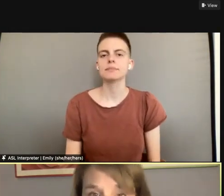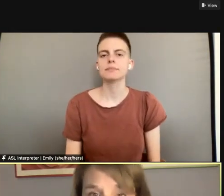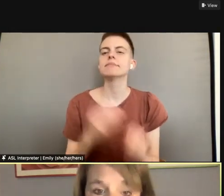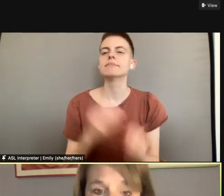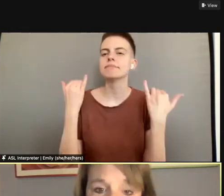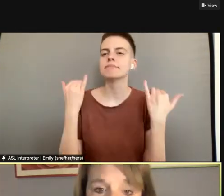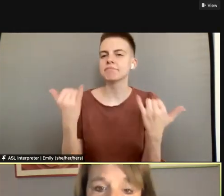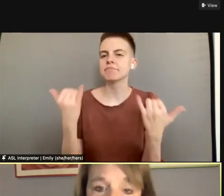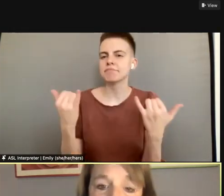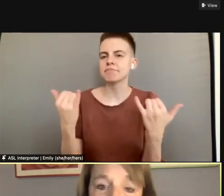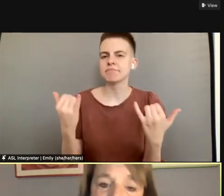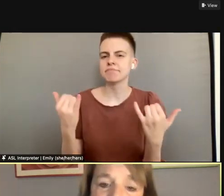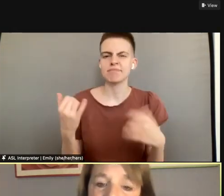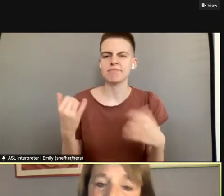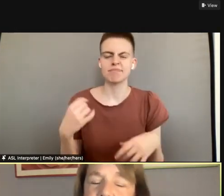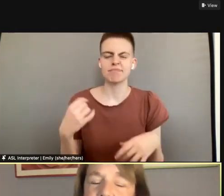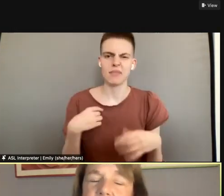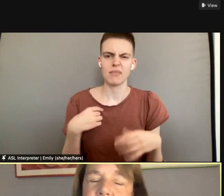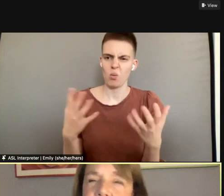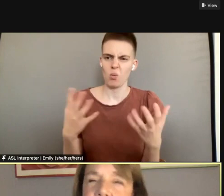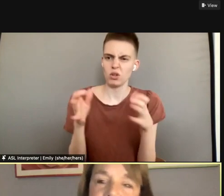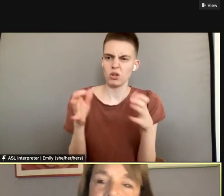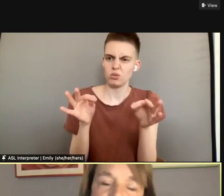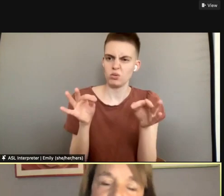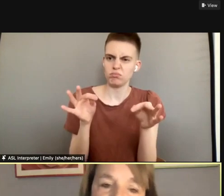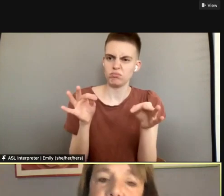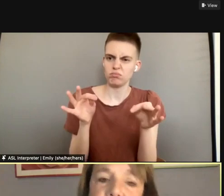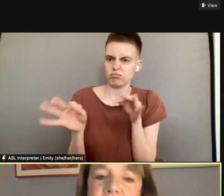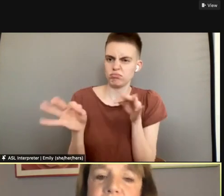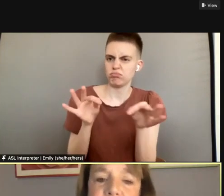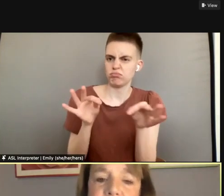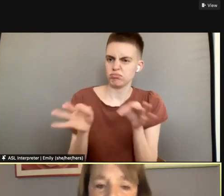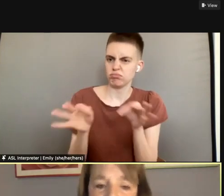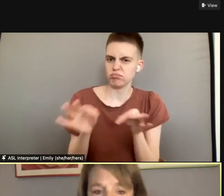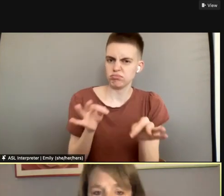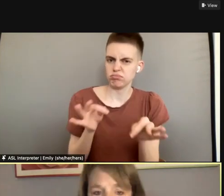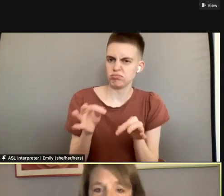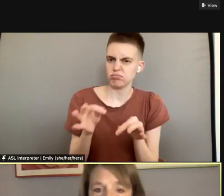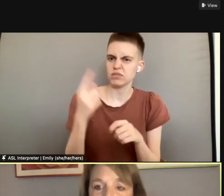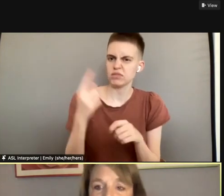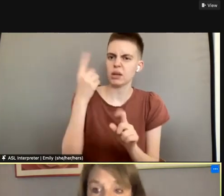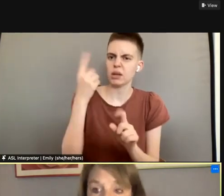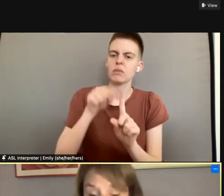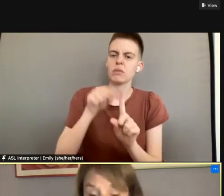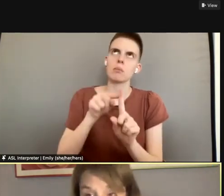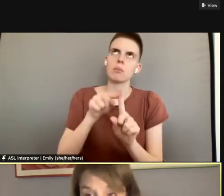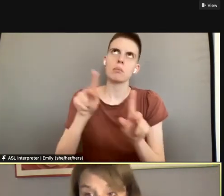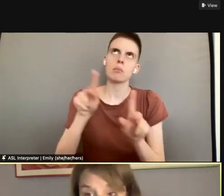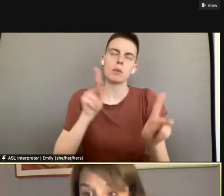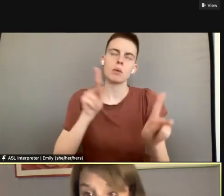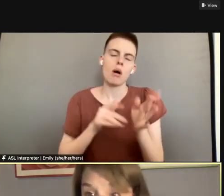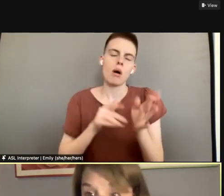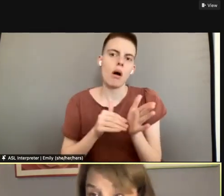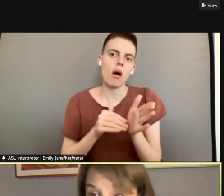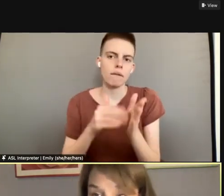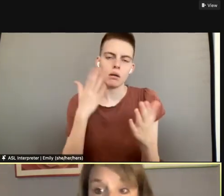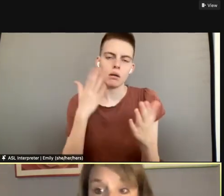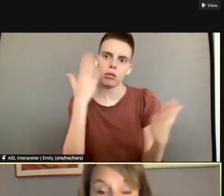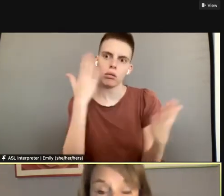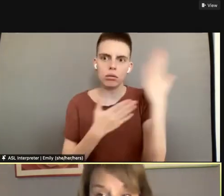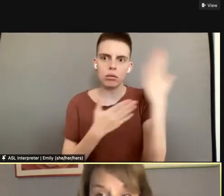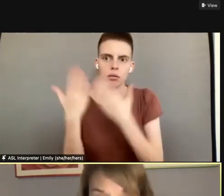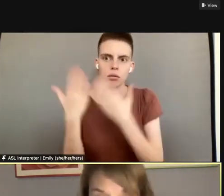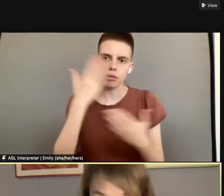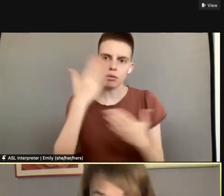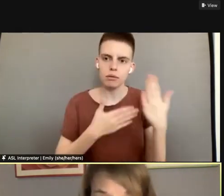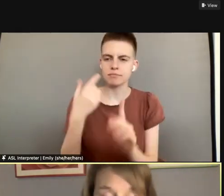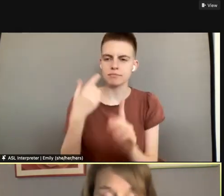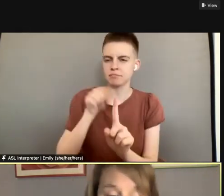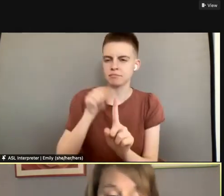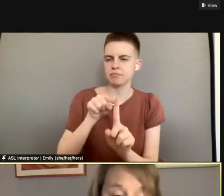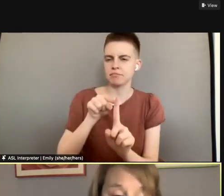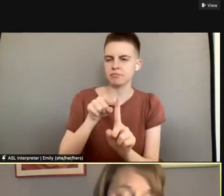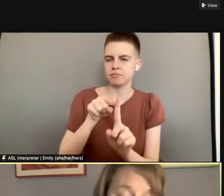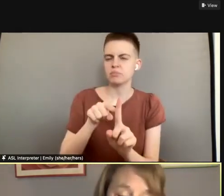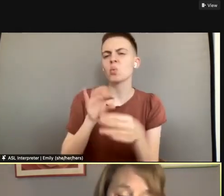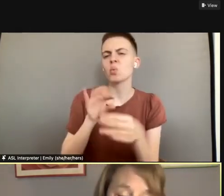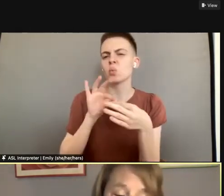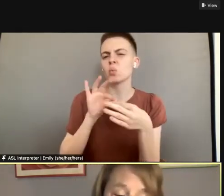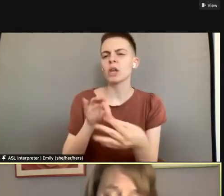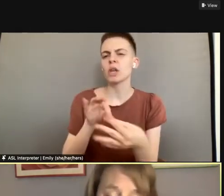talk about something that too often gets overlooked when we talk about students with